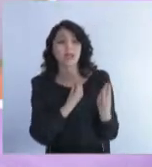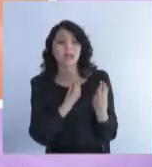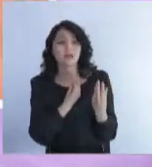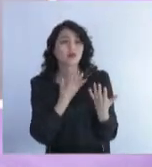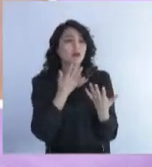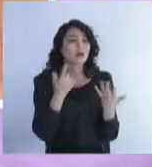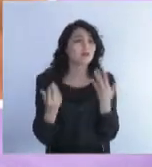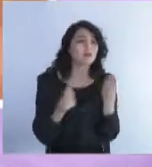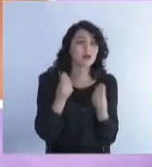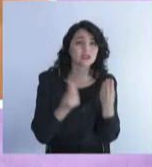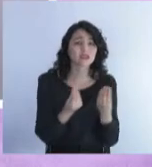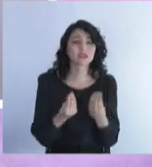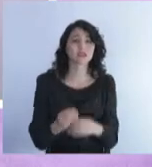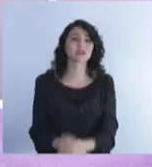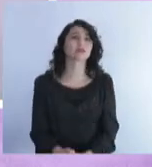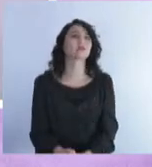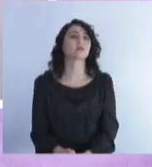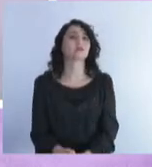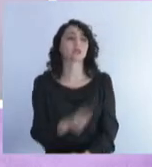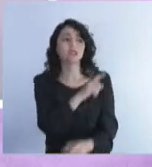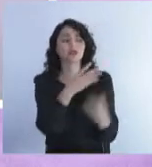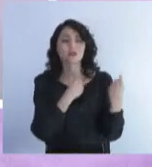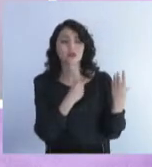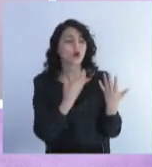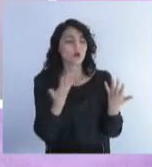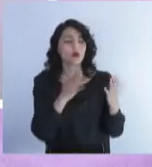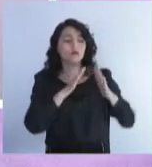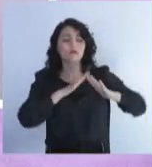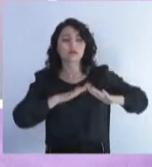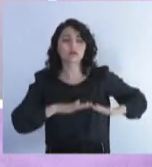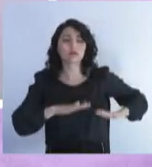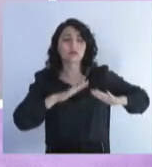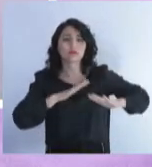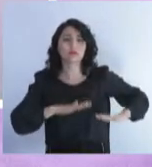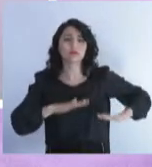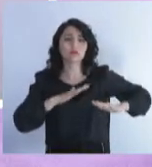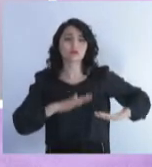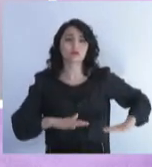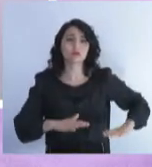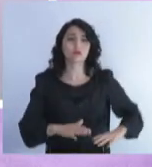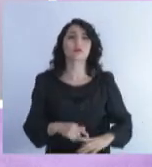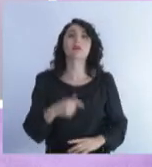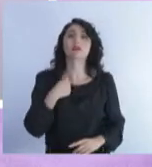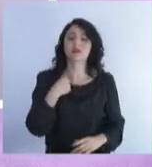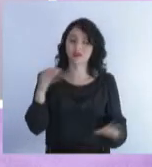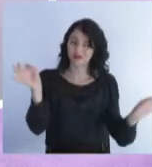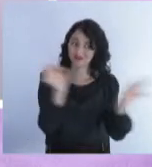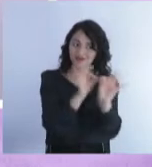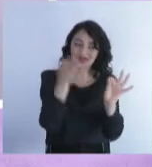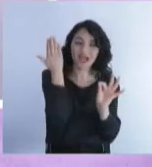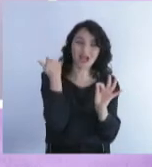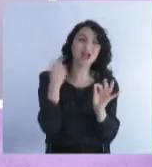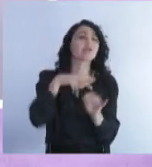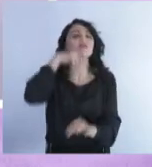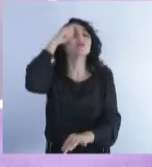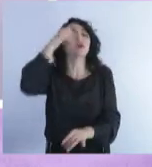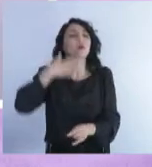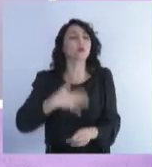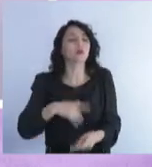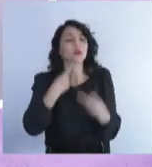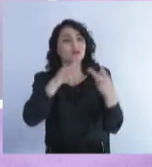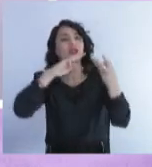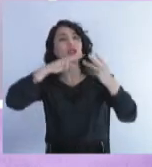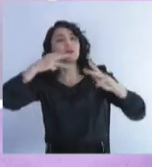fears that you want to minimize. So this is why the methods that I shared can be